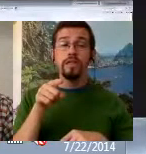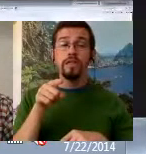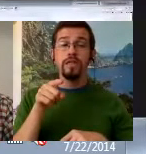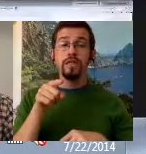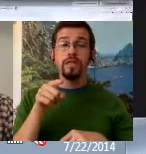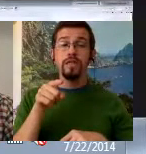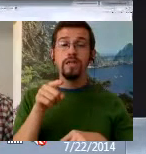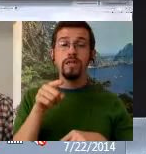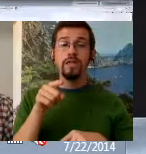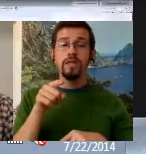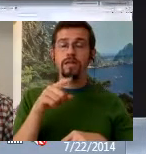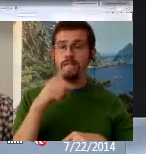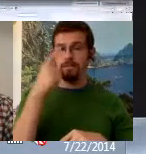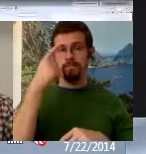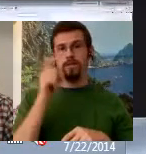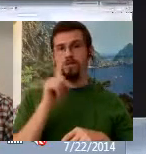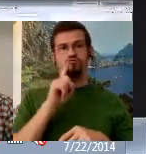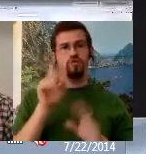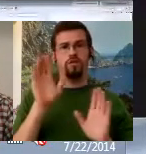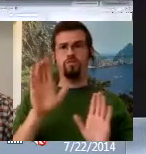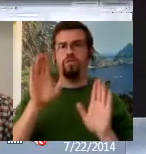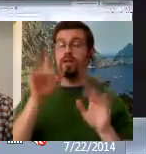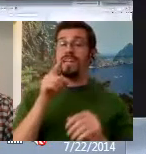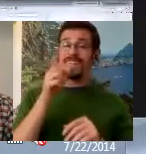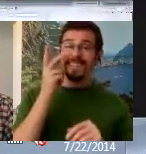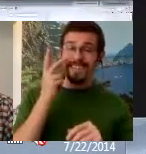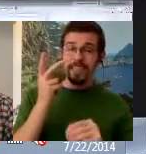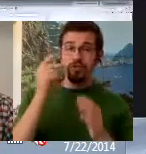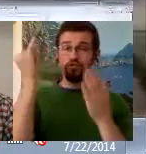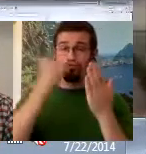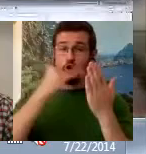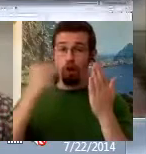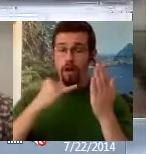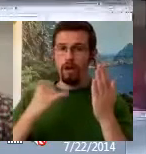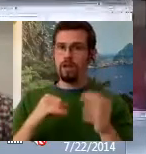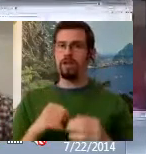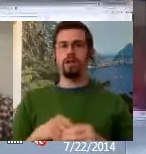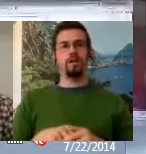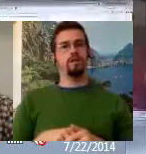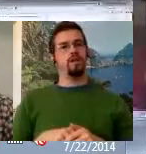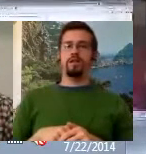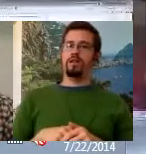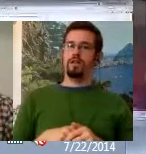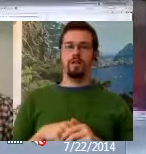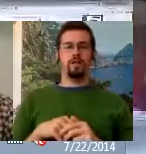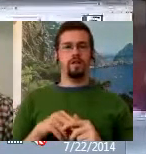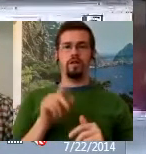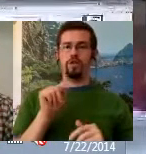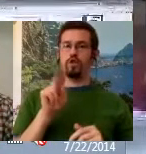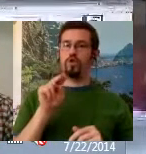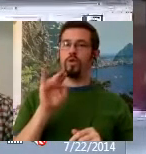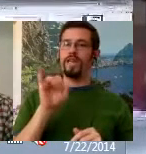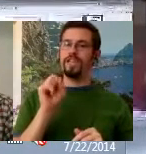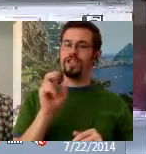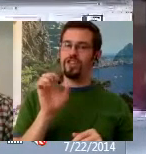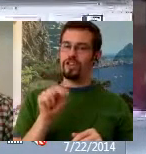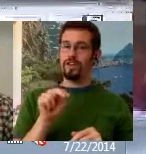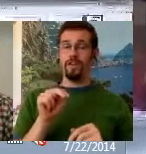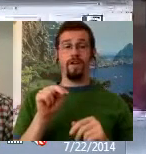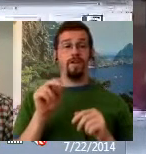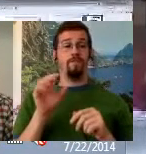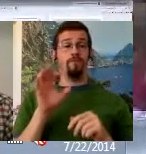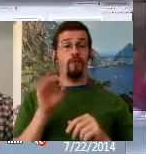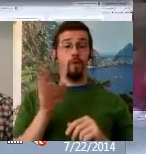Because this is wonderful. Though, look at these drawings. I mean, the Tunisian forum is so beautiful. You have so much posted.